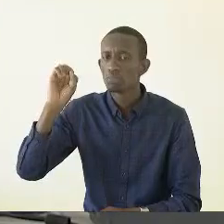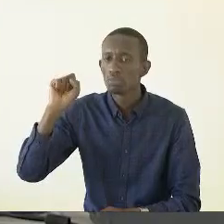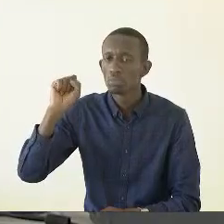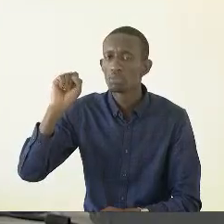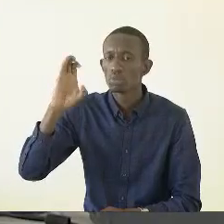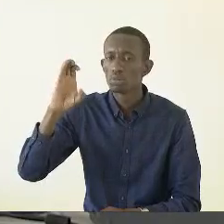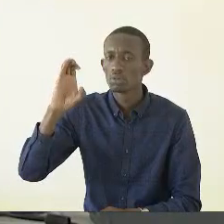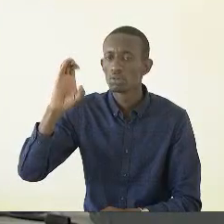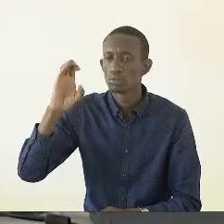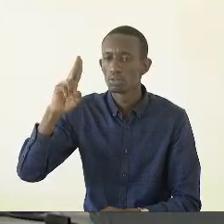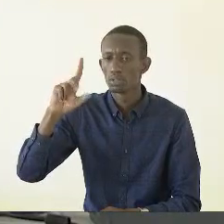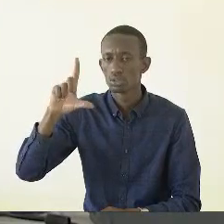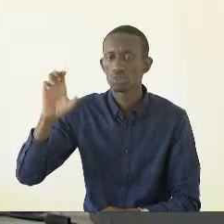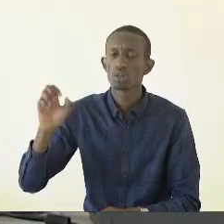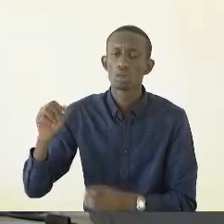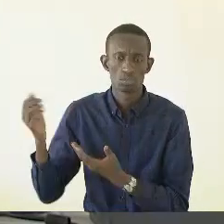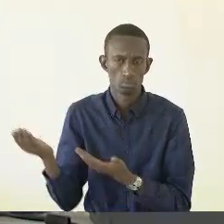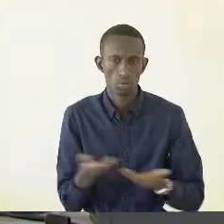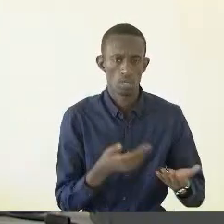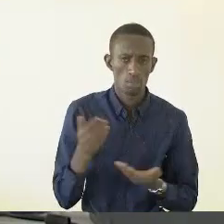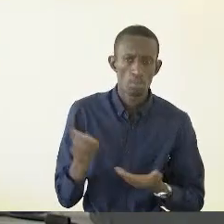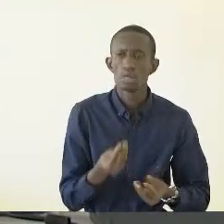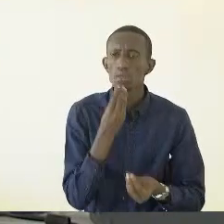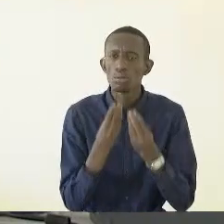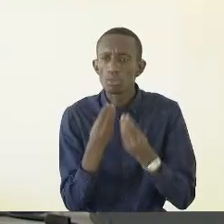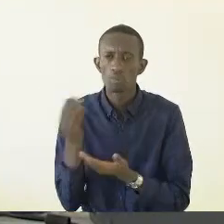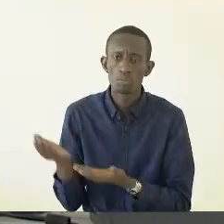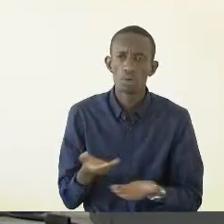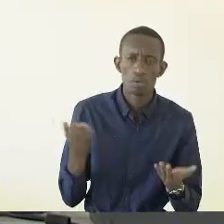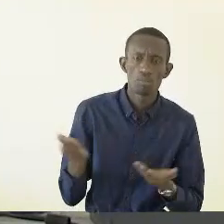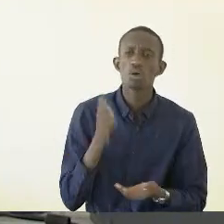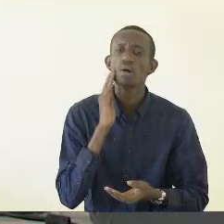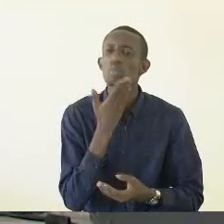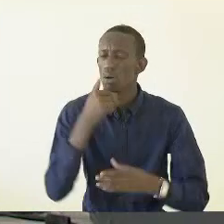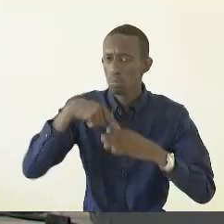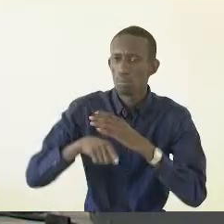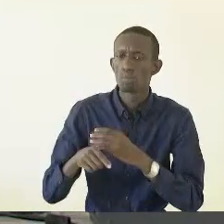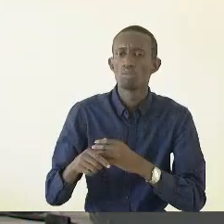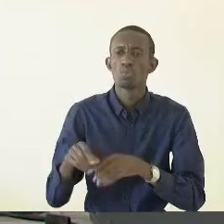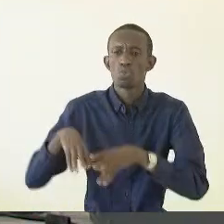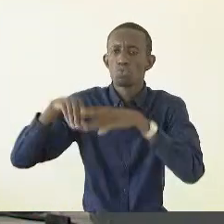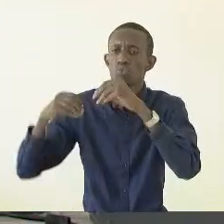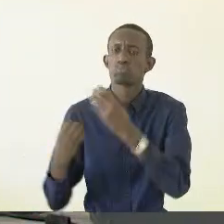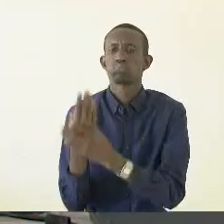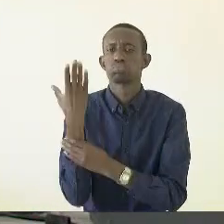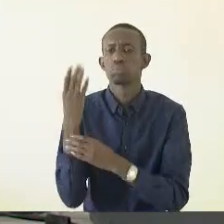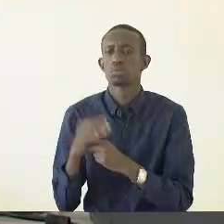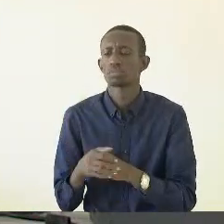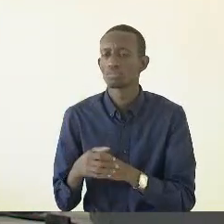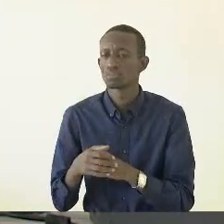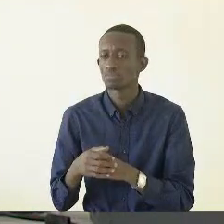salts from roots to upper parts of the plant. Phloem vessels transport